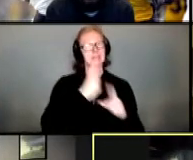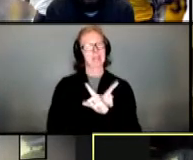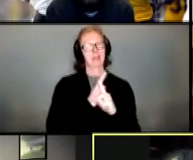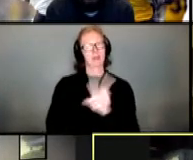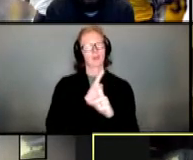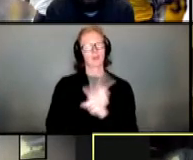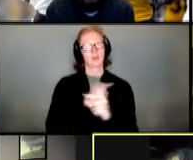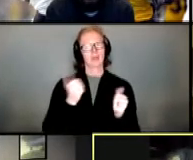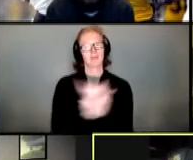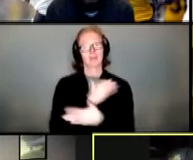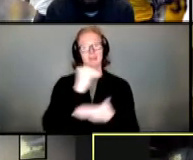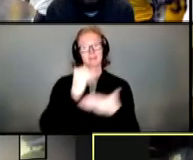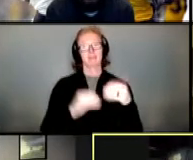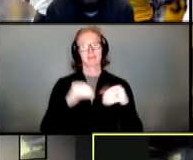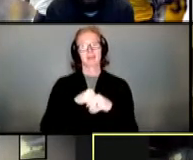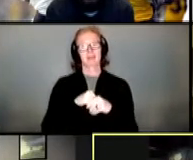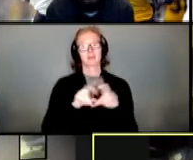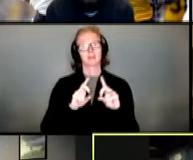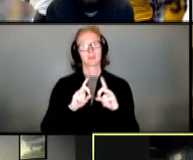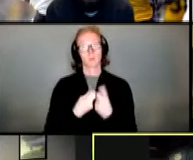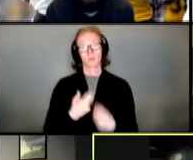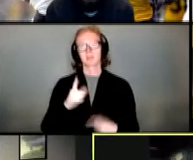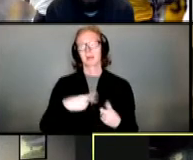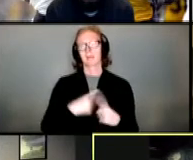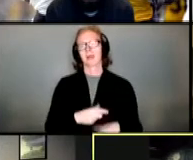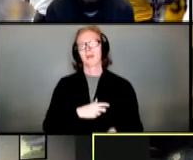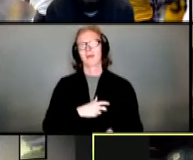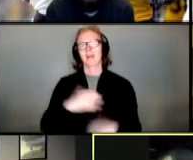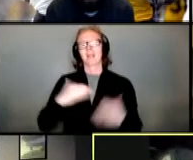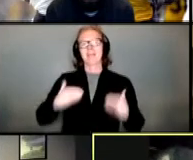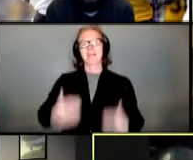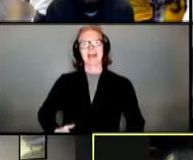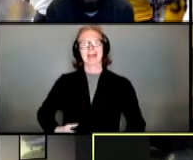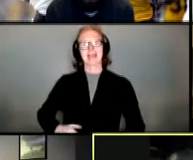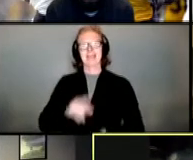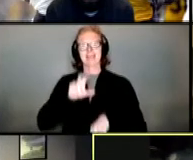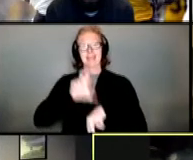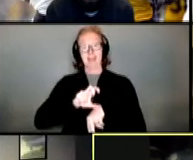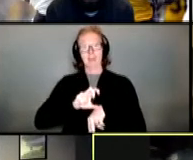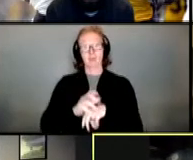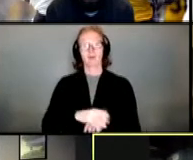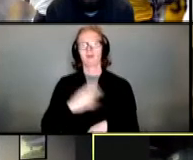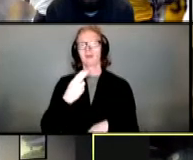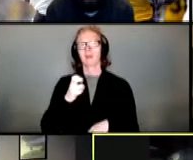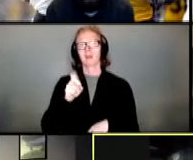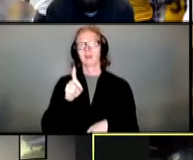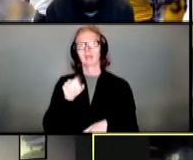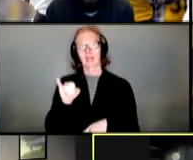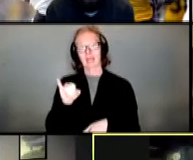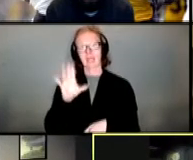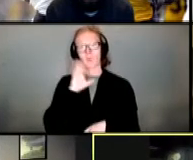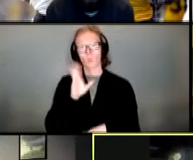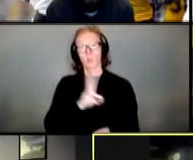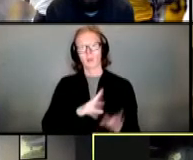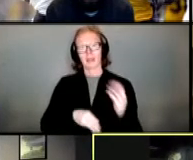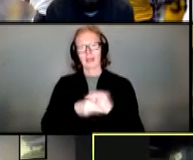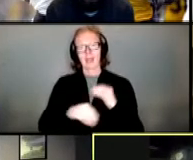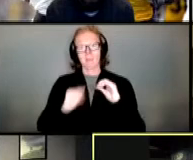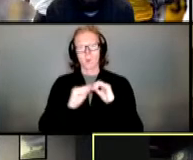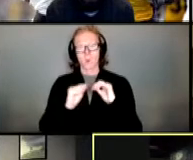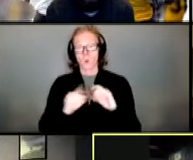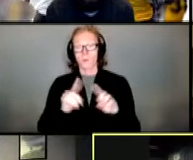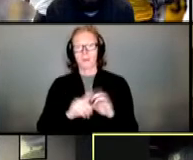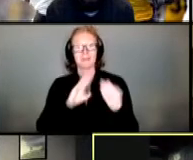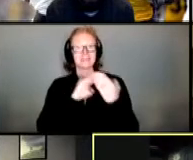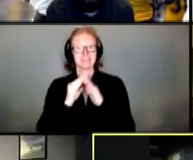stuff in the department's letter in terms of a body-worn camera policy. I'll let Heidi jump in. At the moment, the city does